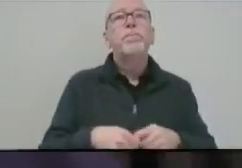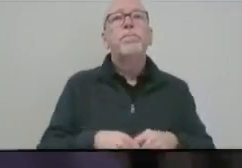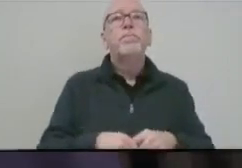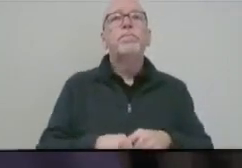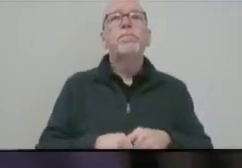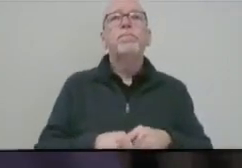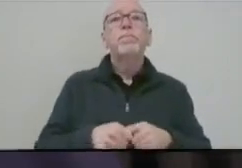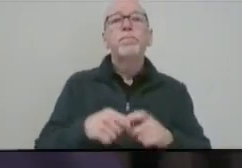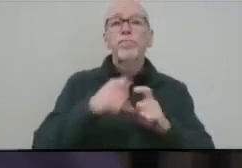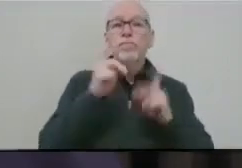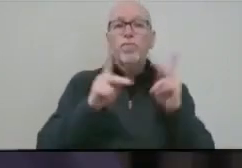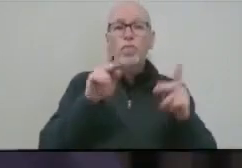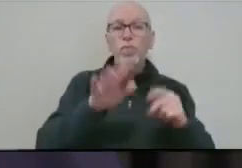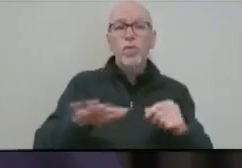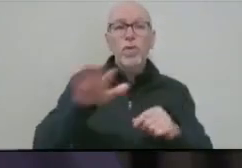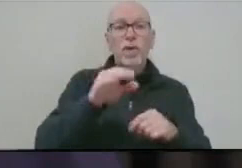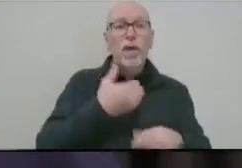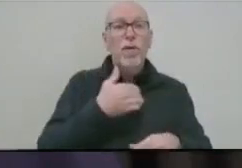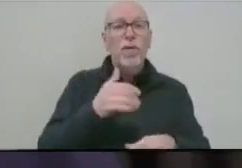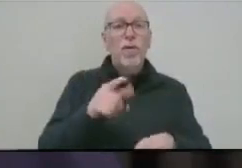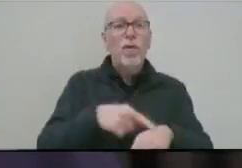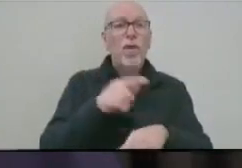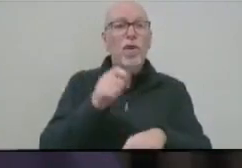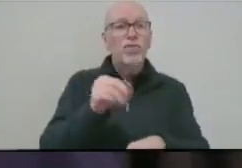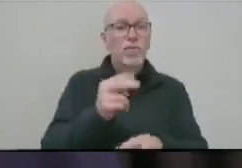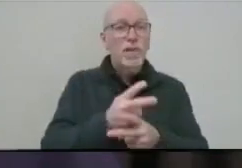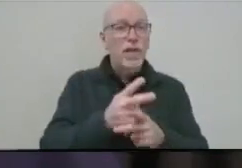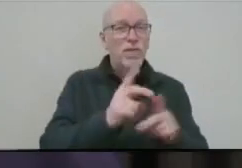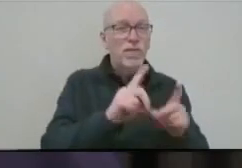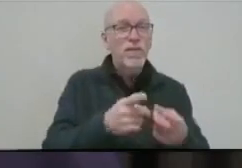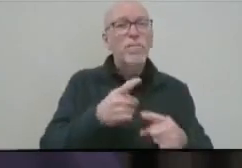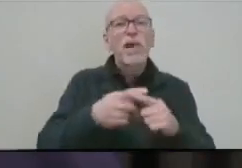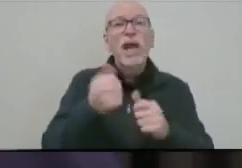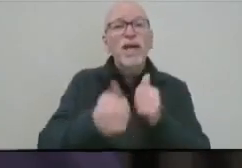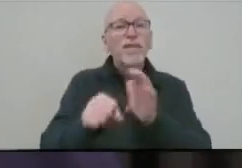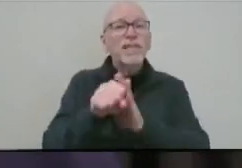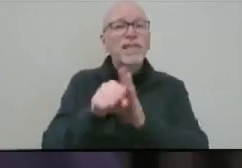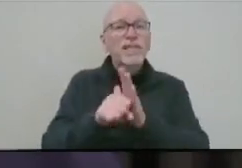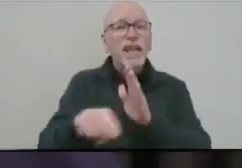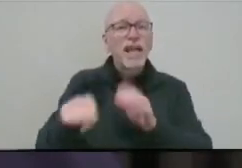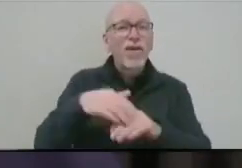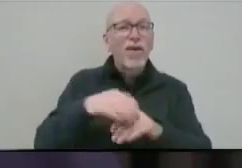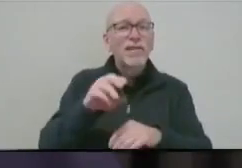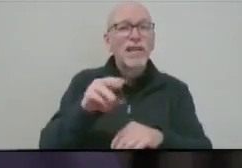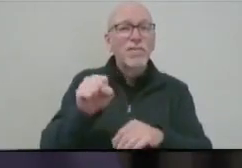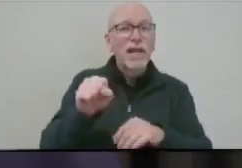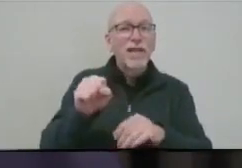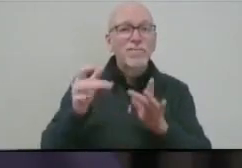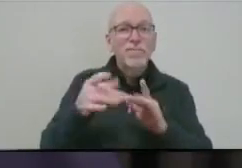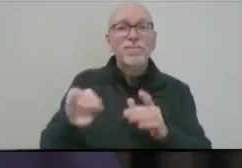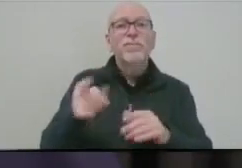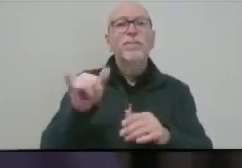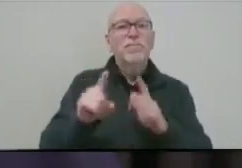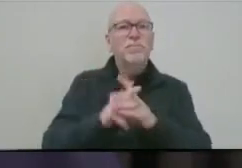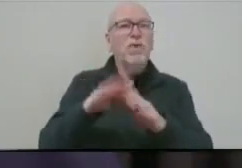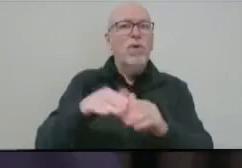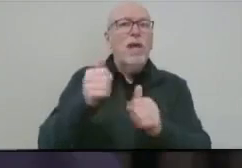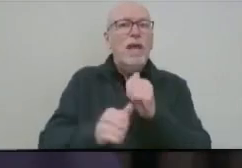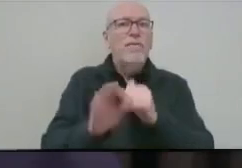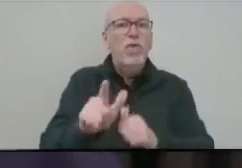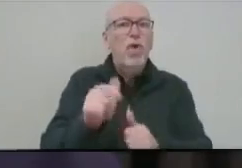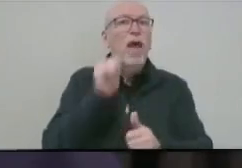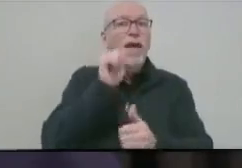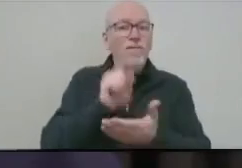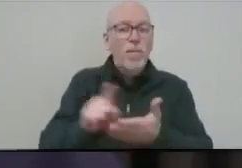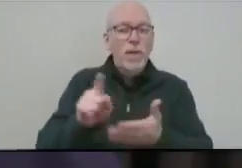from the folks in our long-term care division and from every state that's on a call with CMS, this comes up on every single call, every single week, because